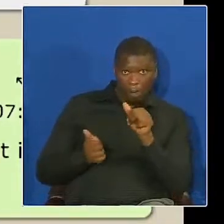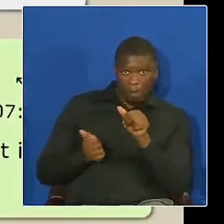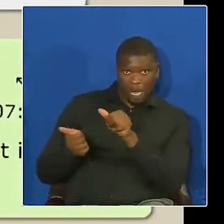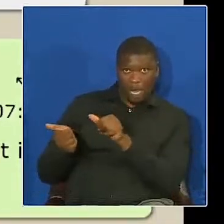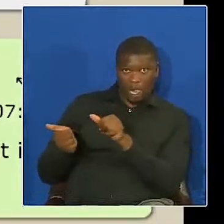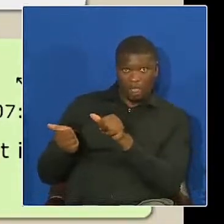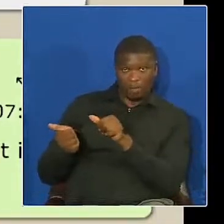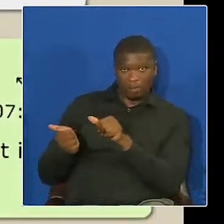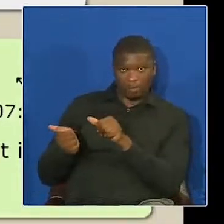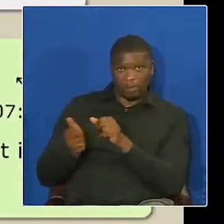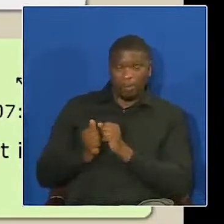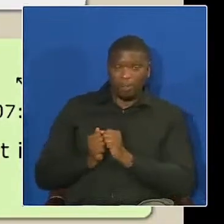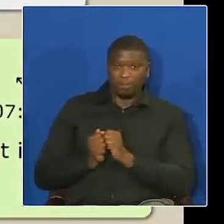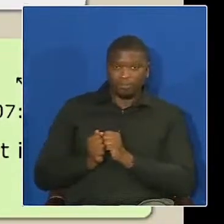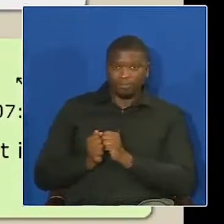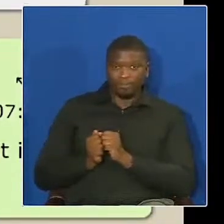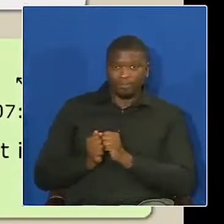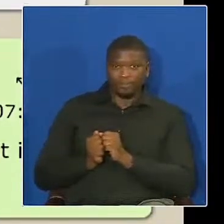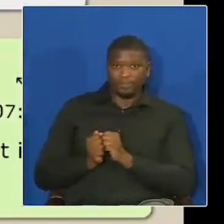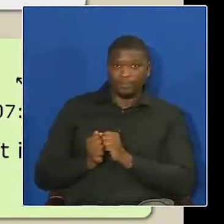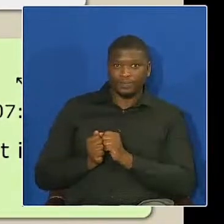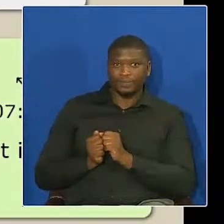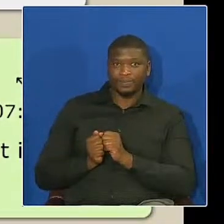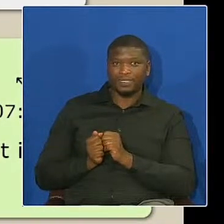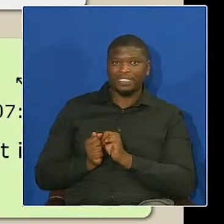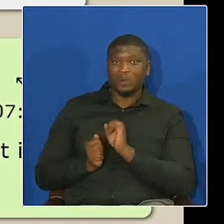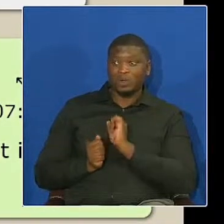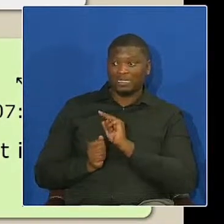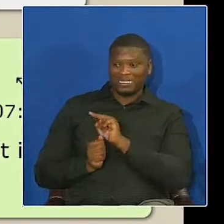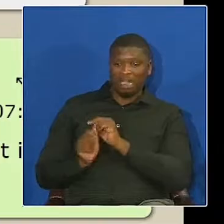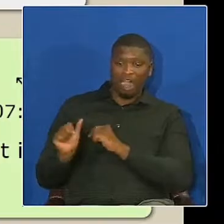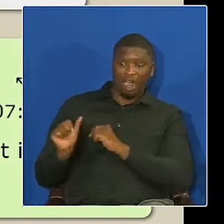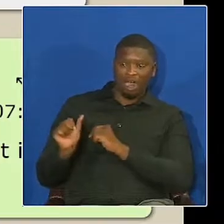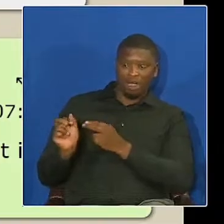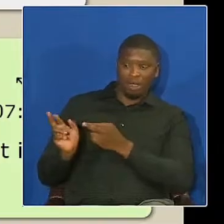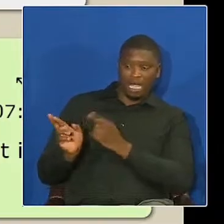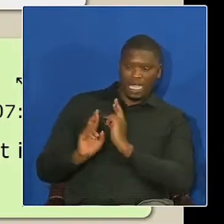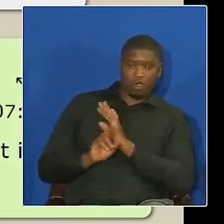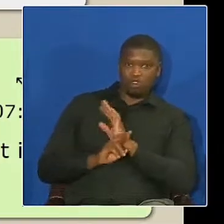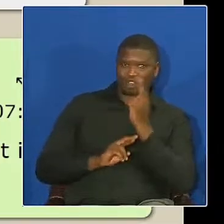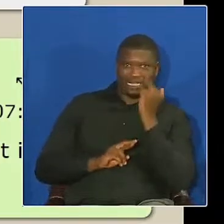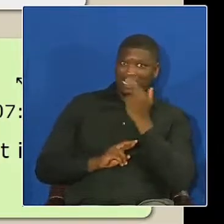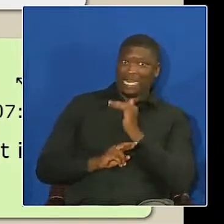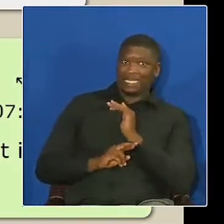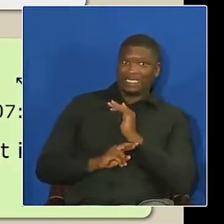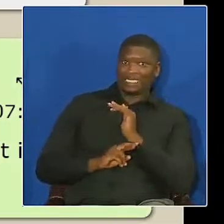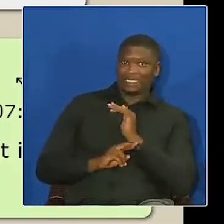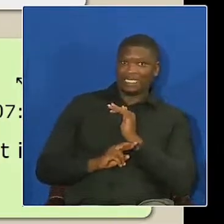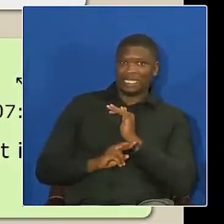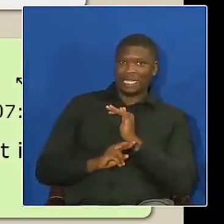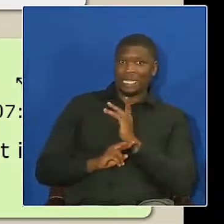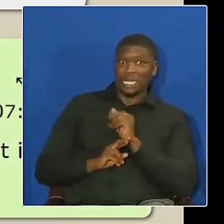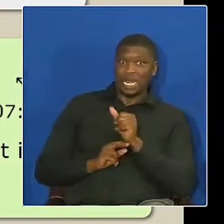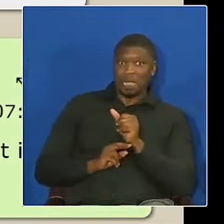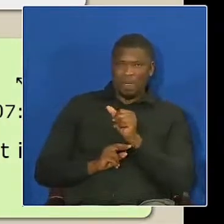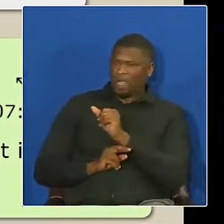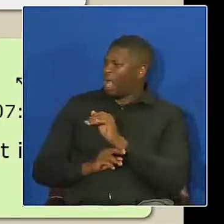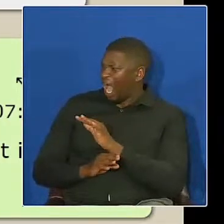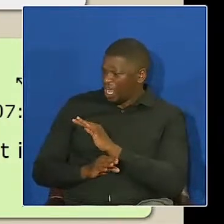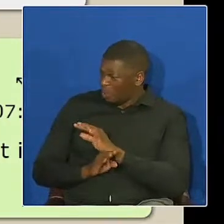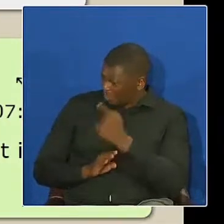Mokhozi from that not so nice message, it's very short, I don't think so.